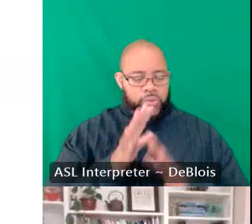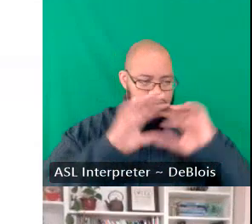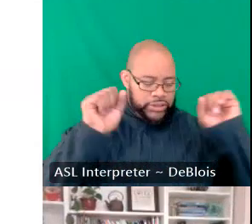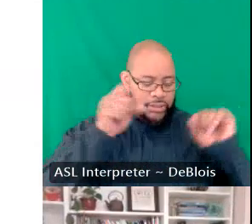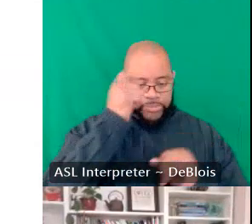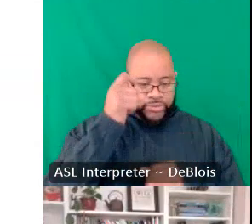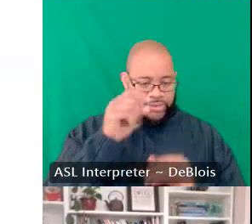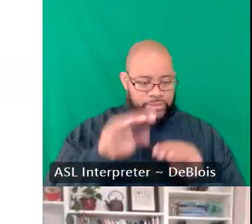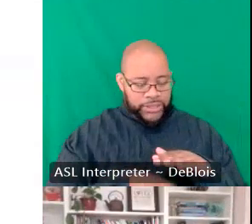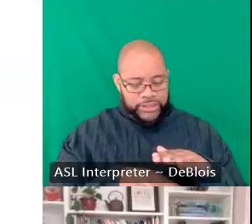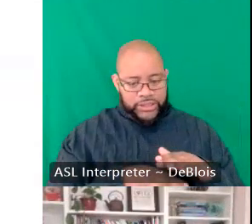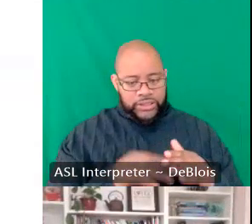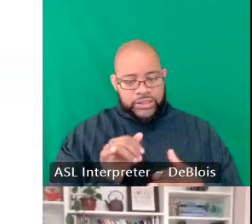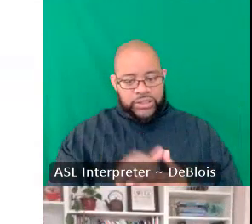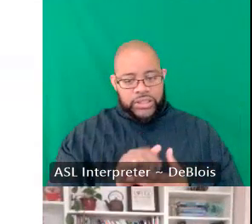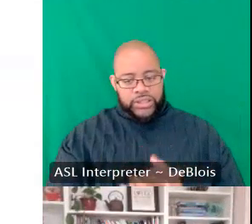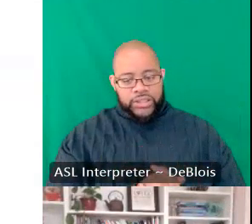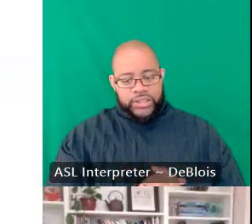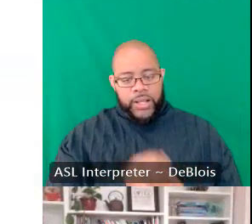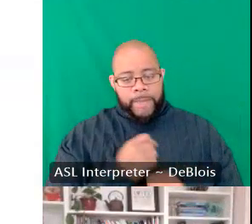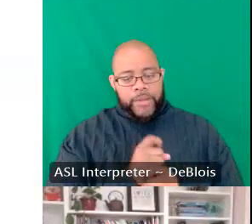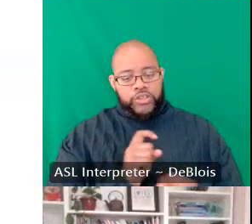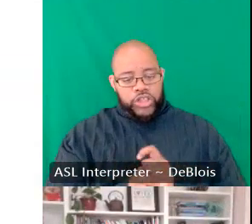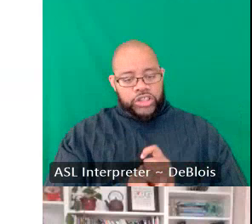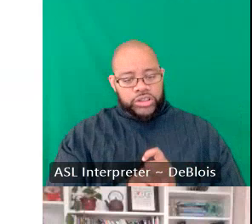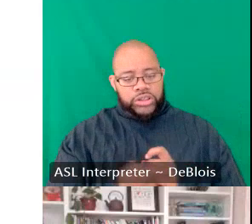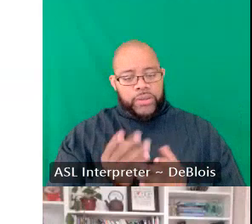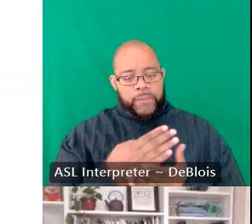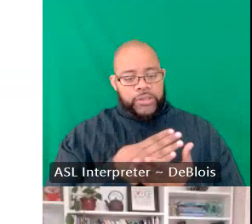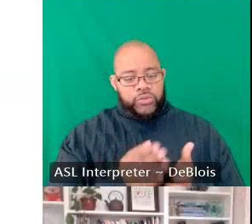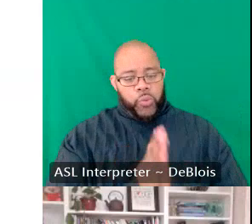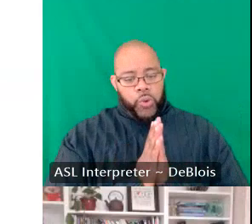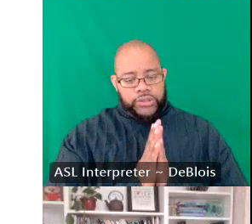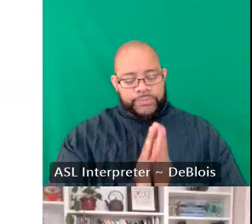it's basically making a change in the budget request.